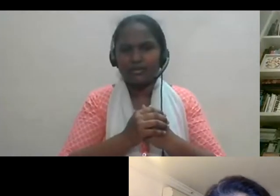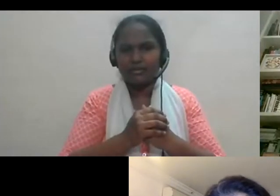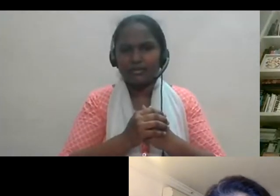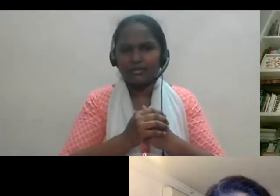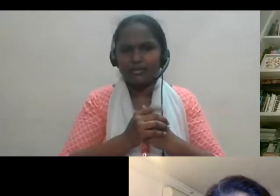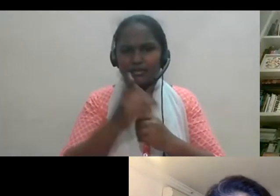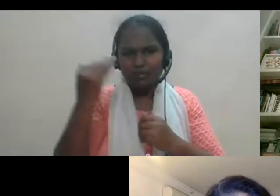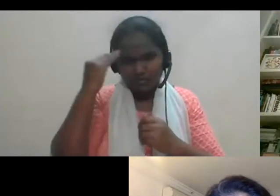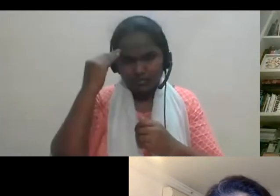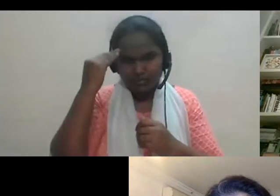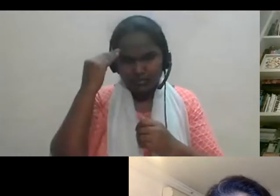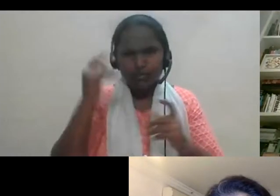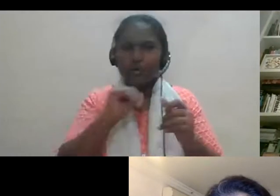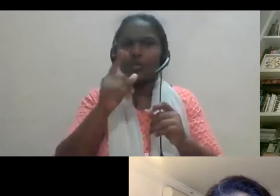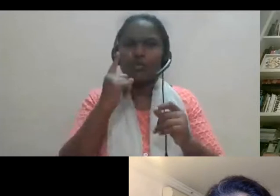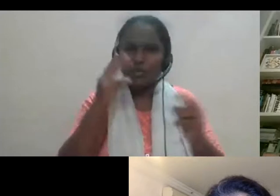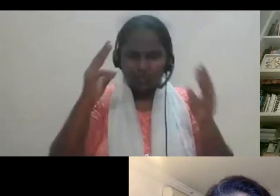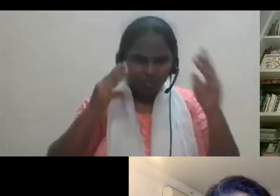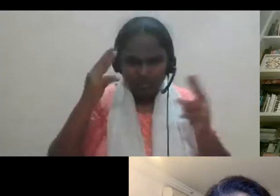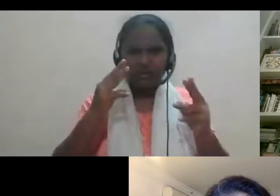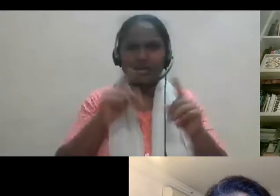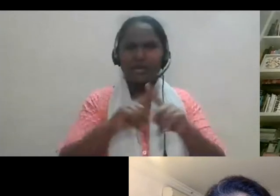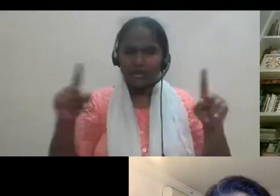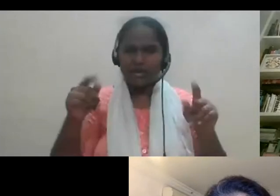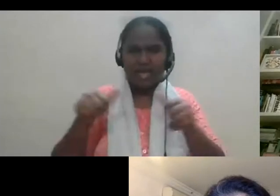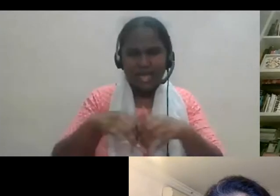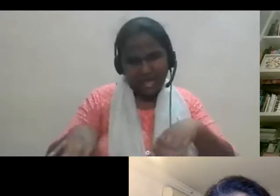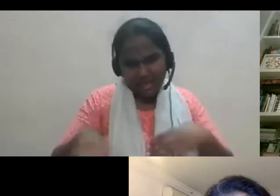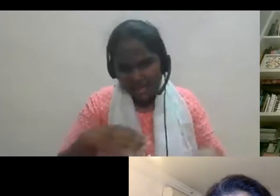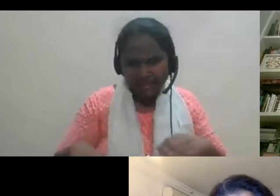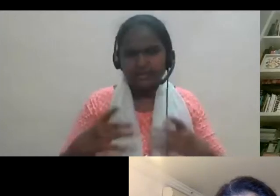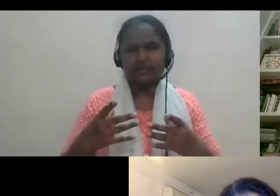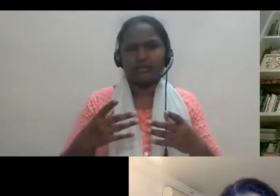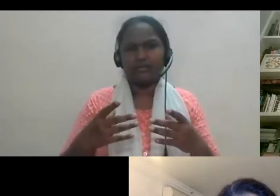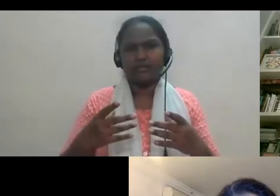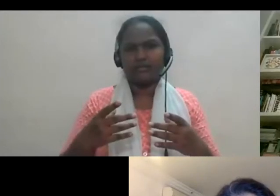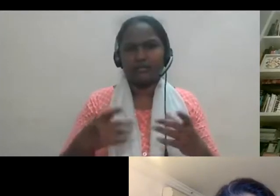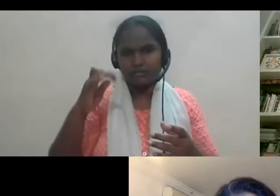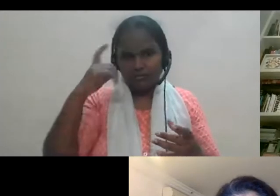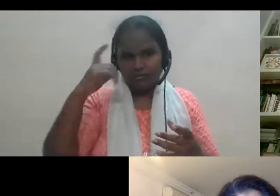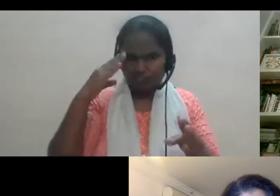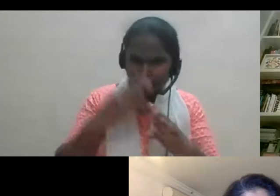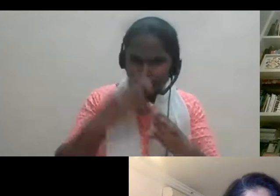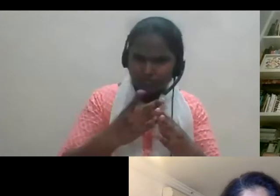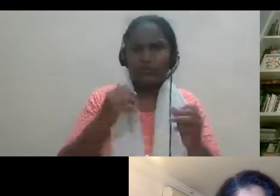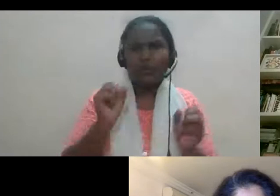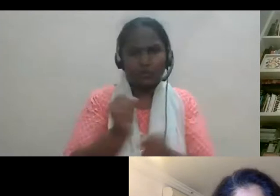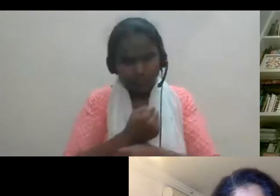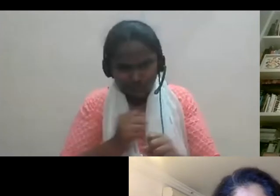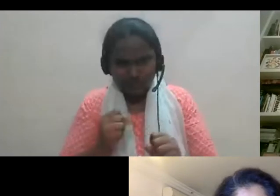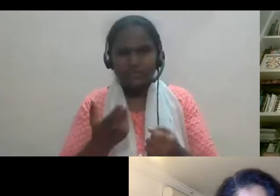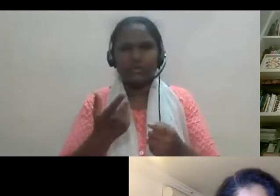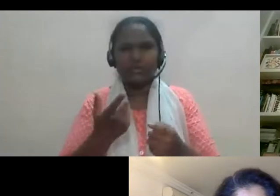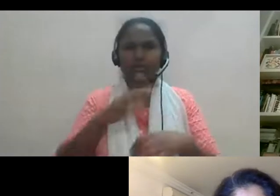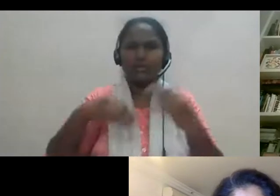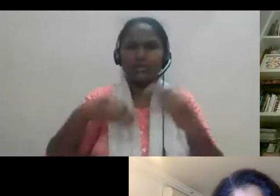know, not only worried, but acting to construct the possibility of